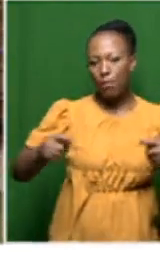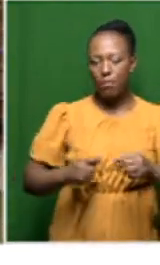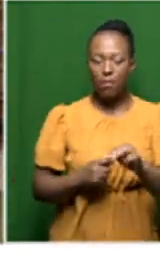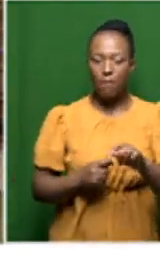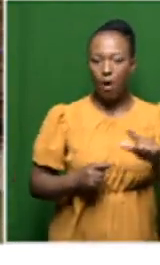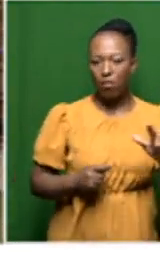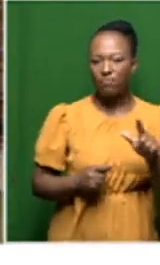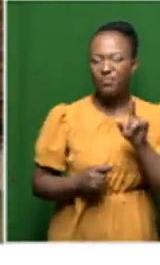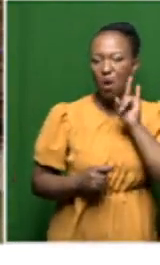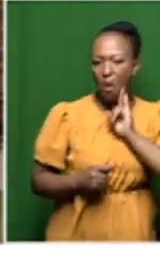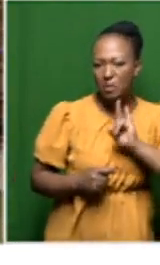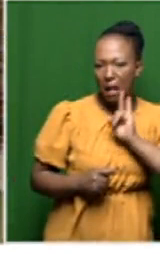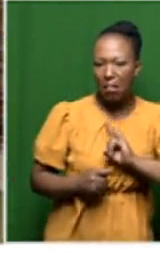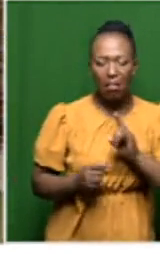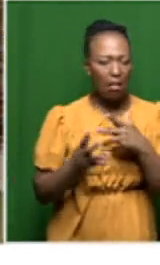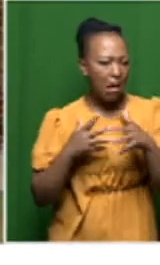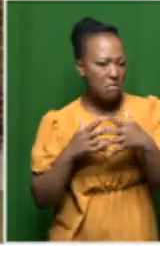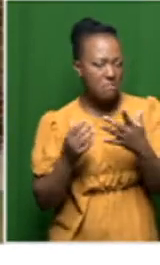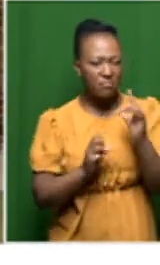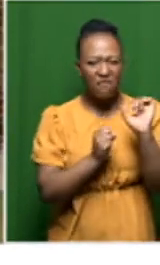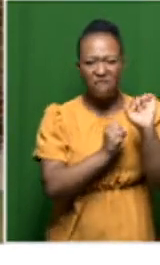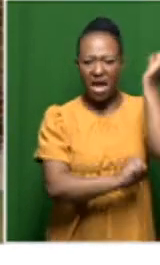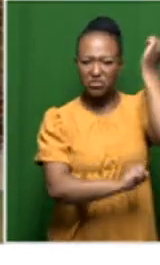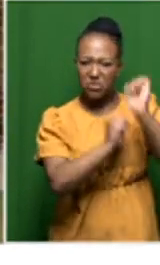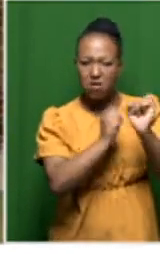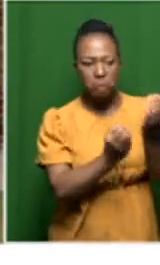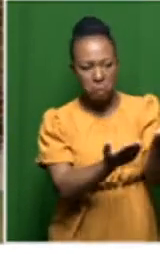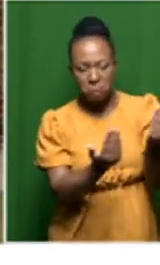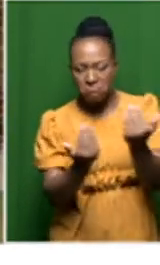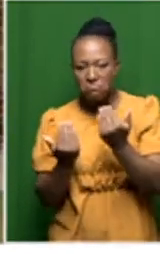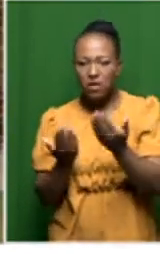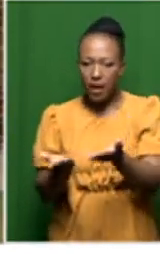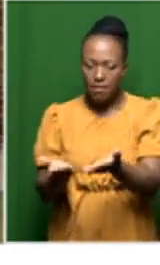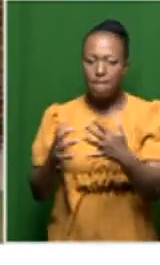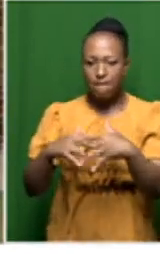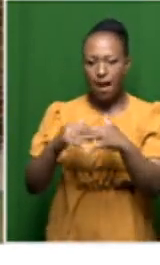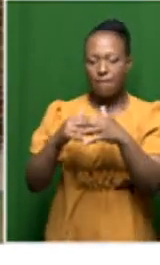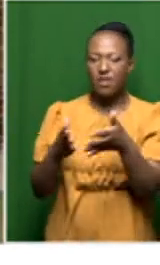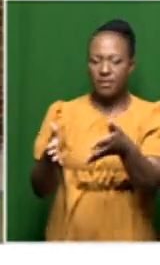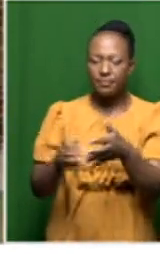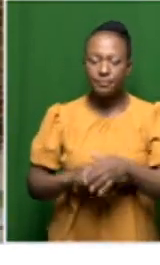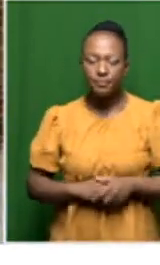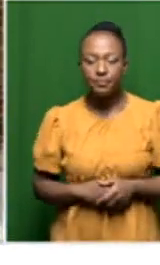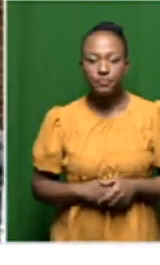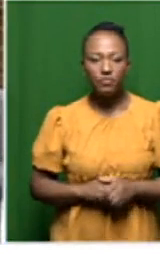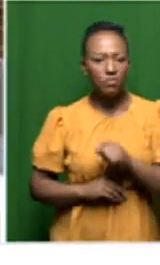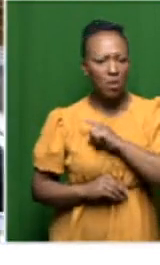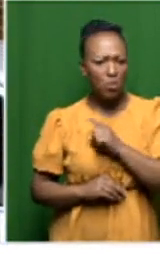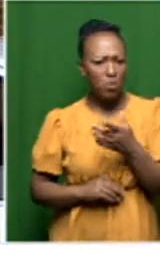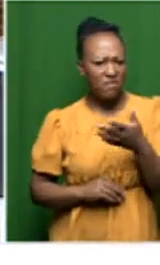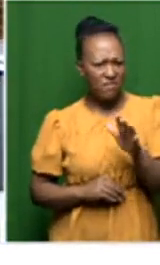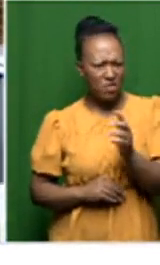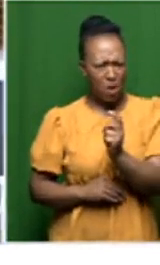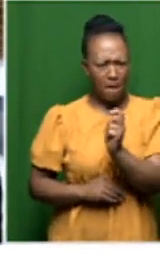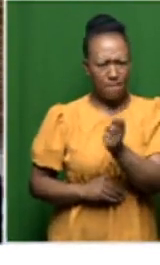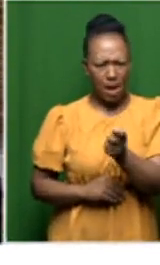hotels, anything that they can think of doing, factories, anything that they can think of doing. So that's what we want to do, because we've been paying rates,